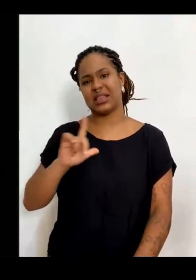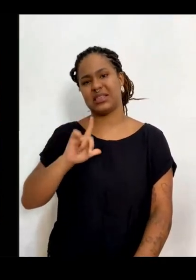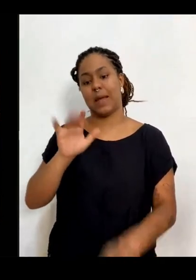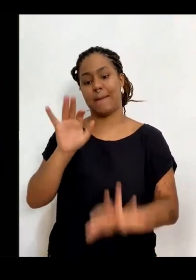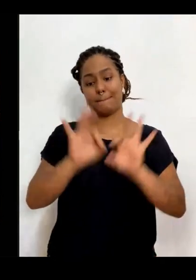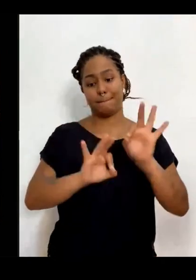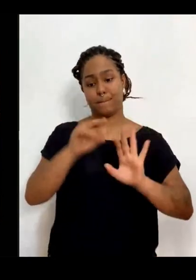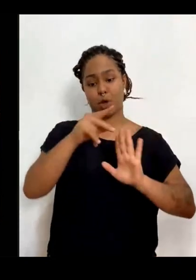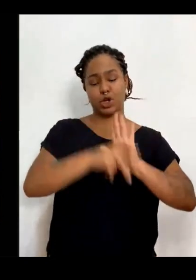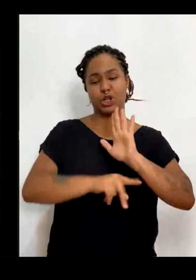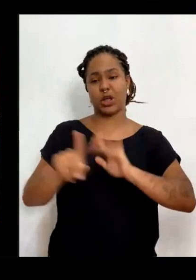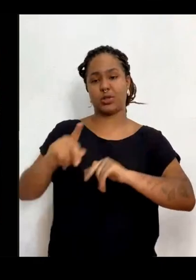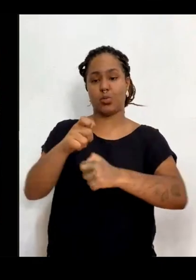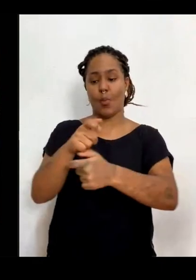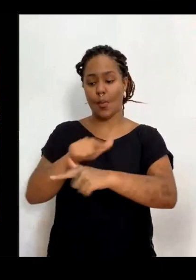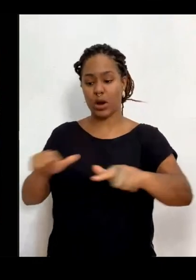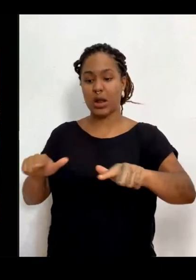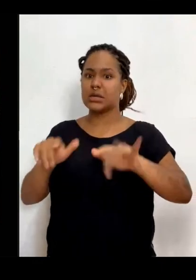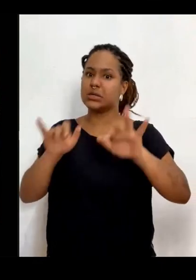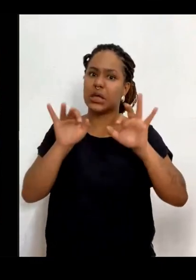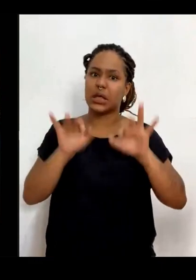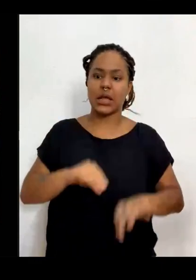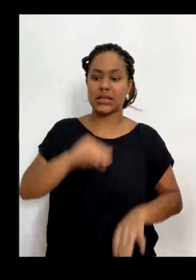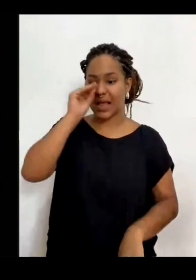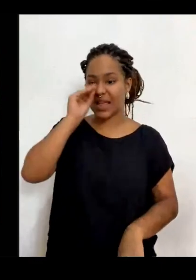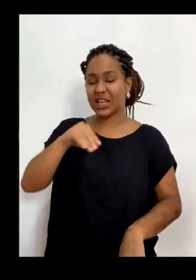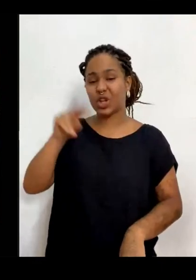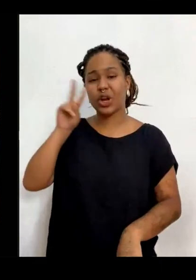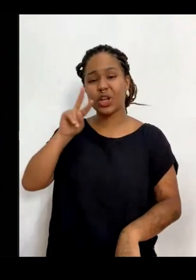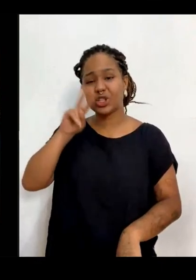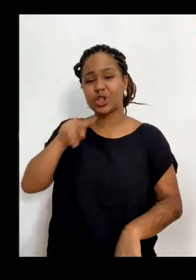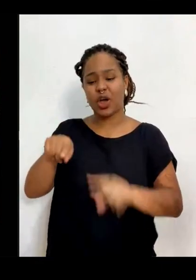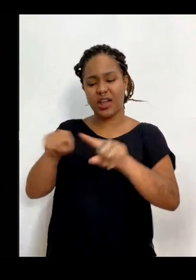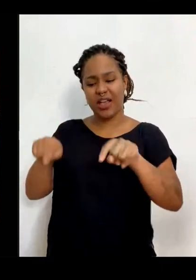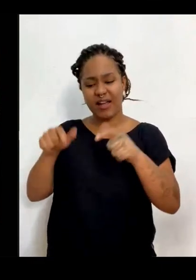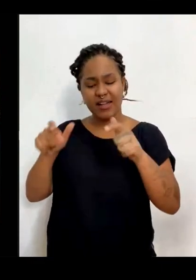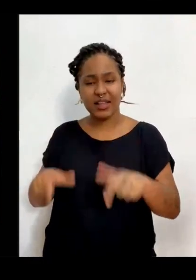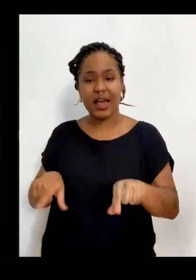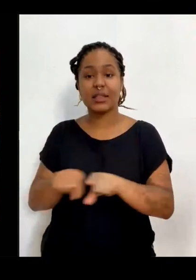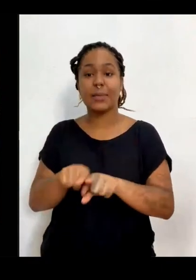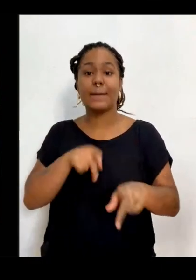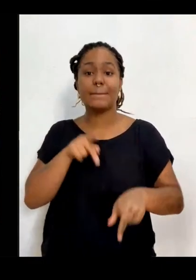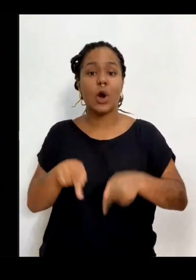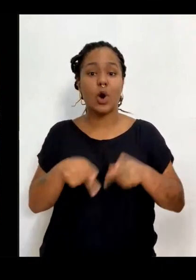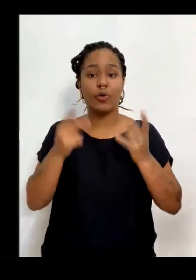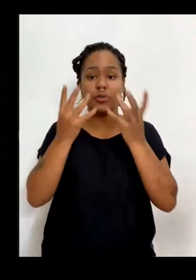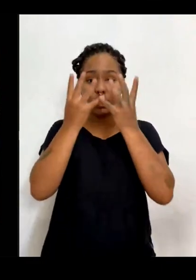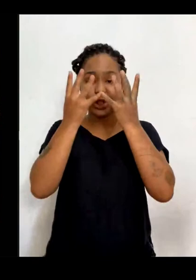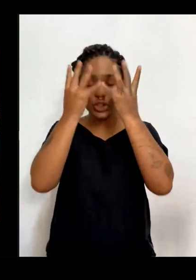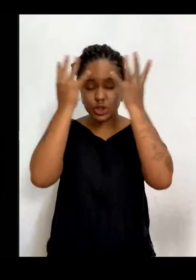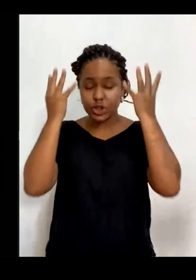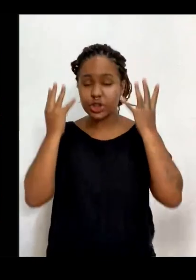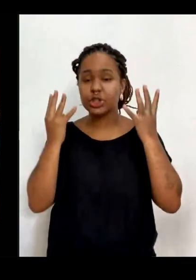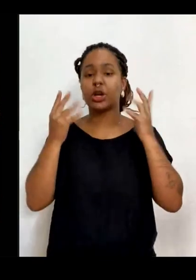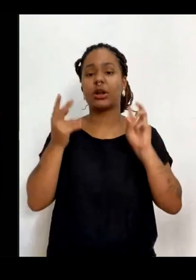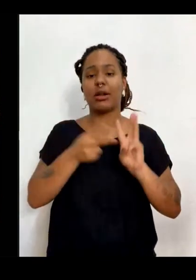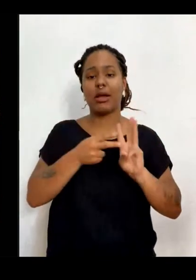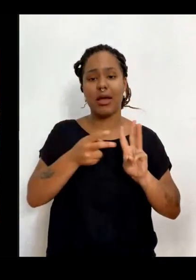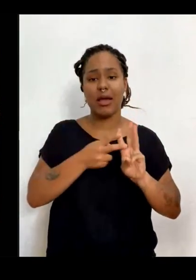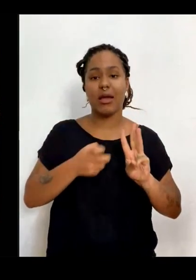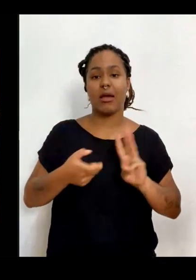history of the indigenous people that lived on that Earth and is a pay on